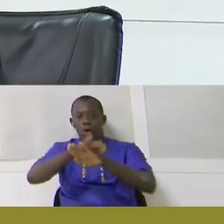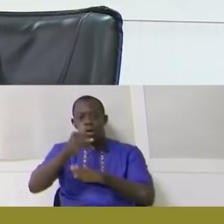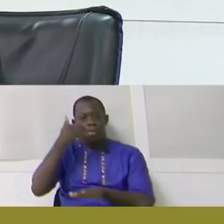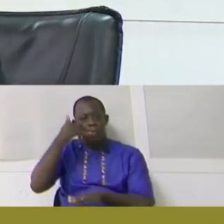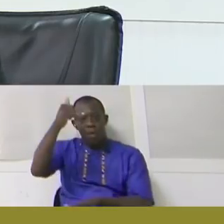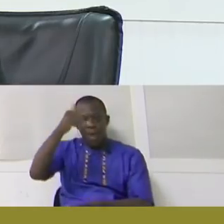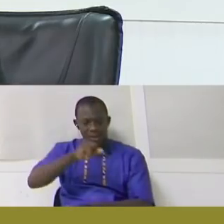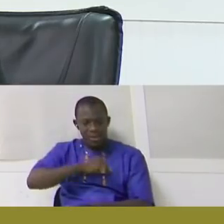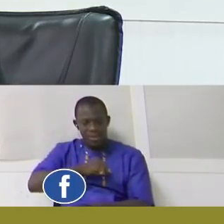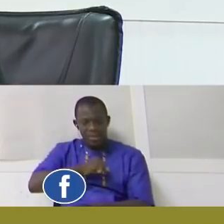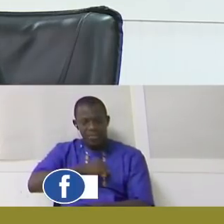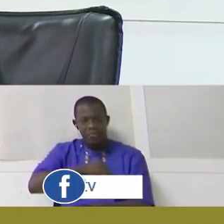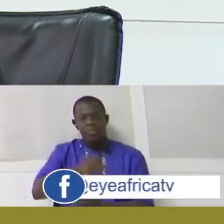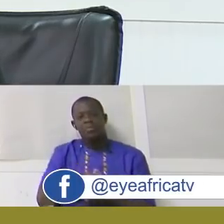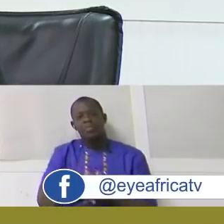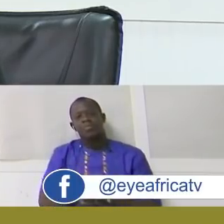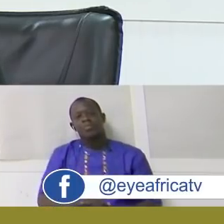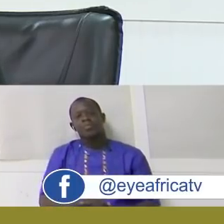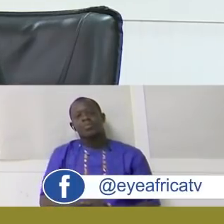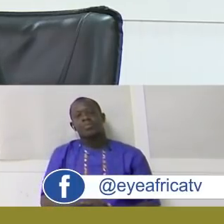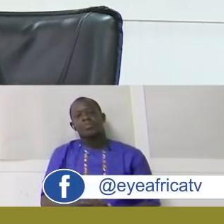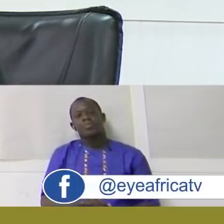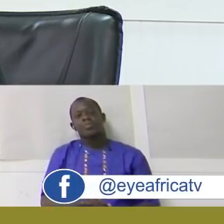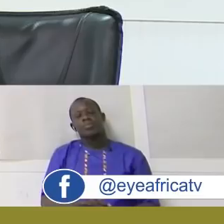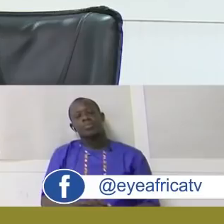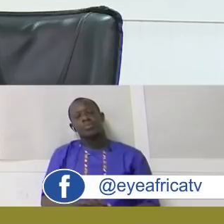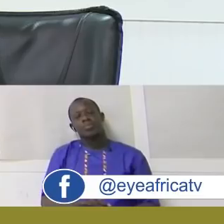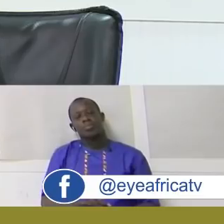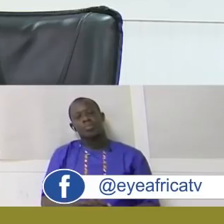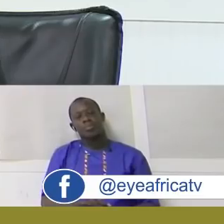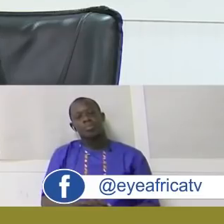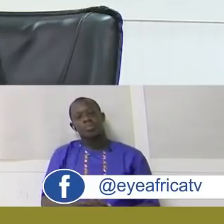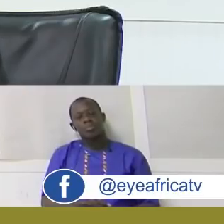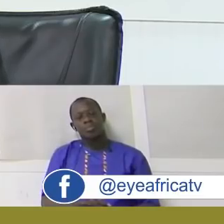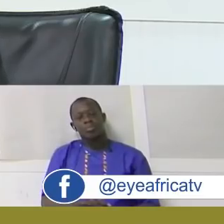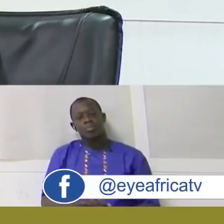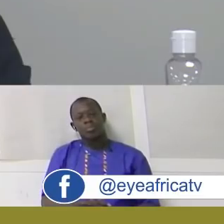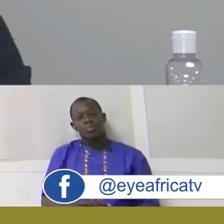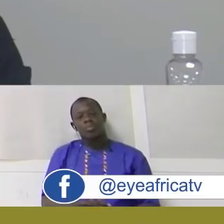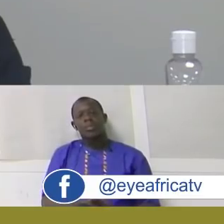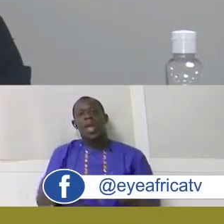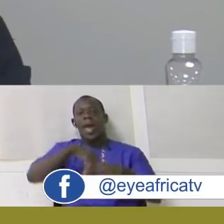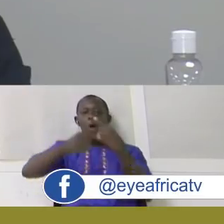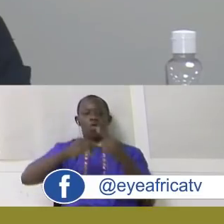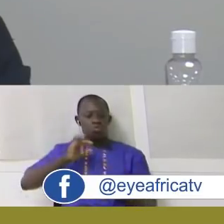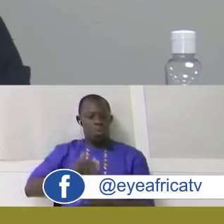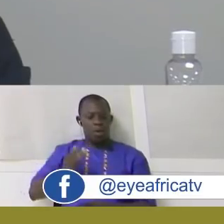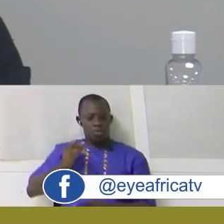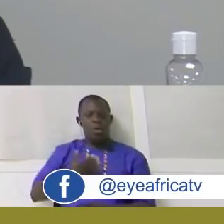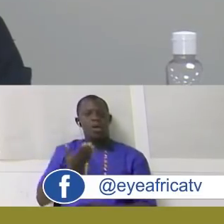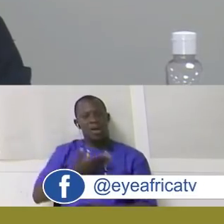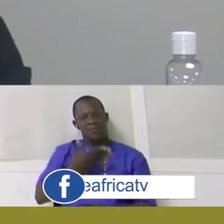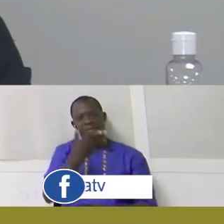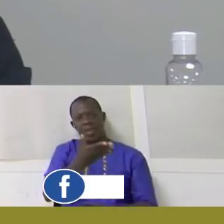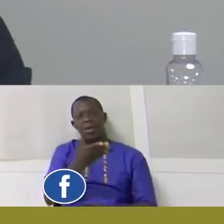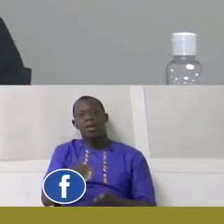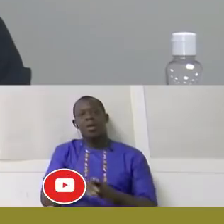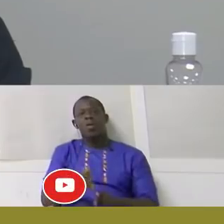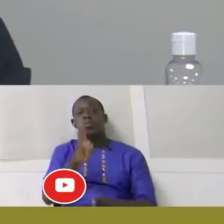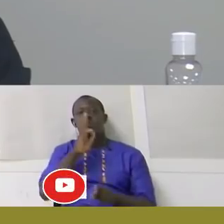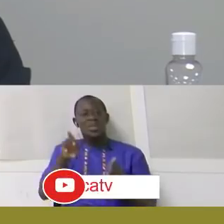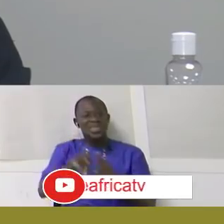bi. At that point, the photographs that he showed me on his mobile phone, ay jigen lañ, we are women, ñu leen seen